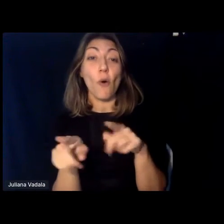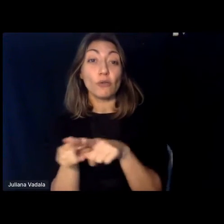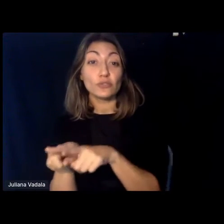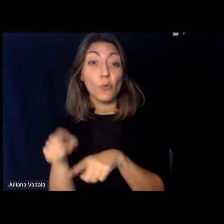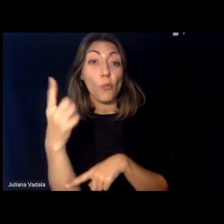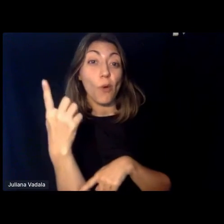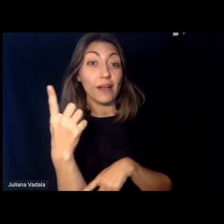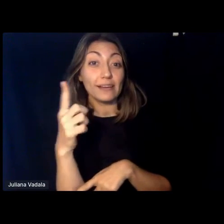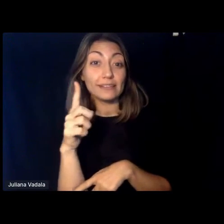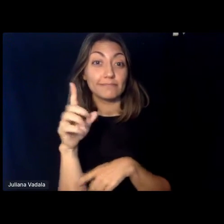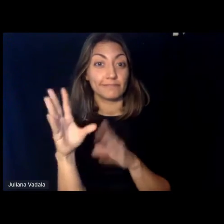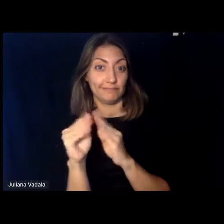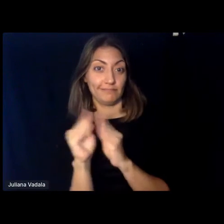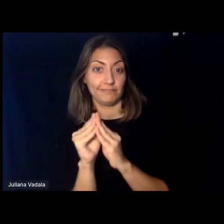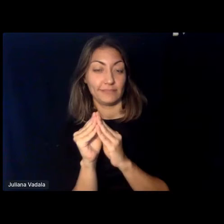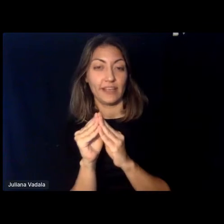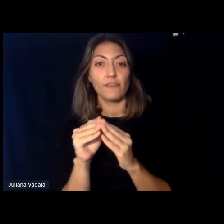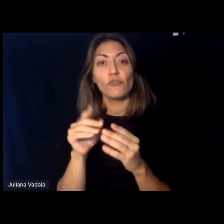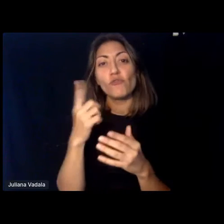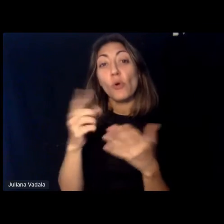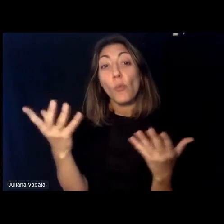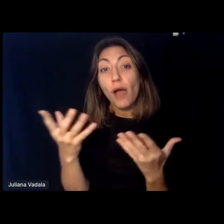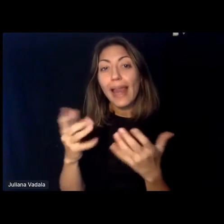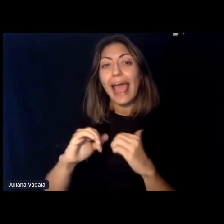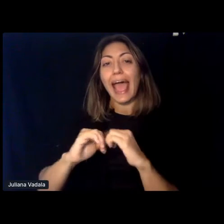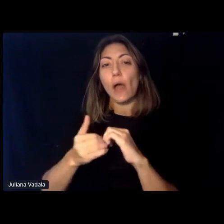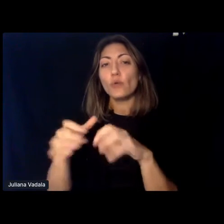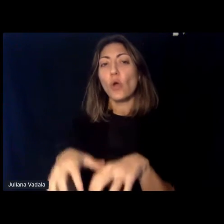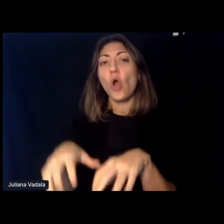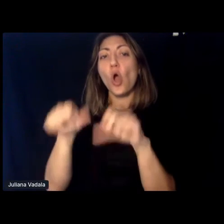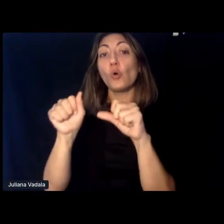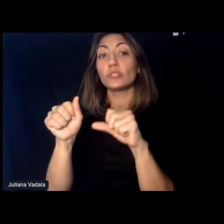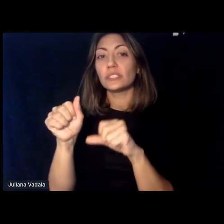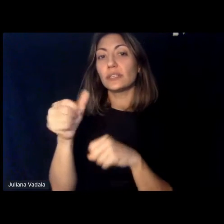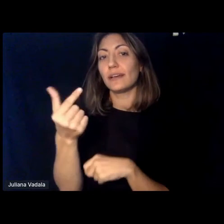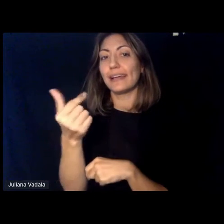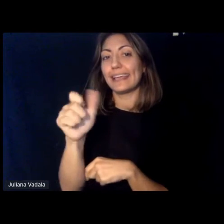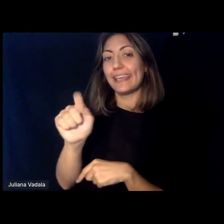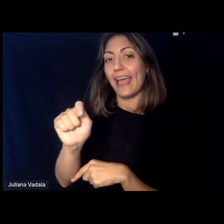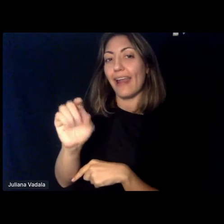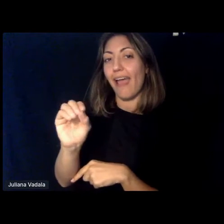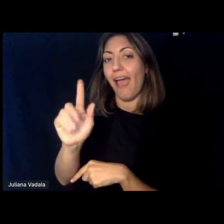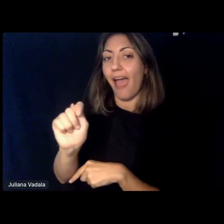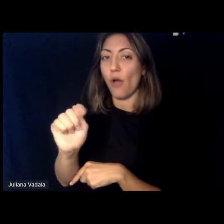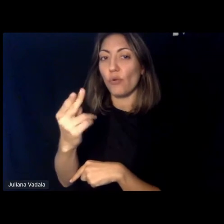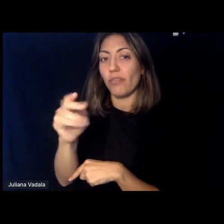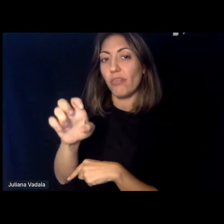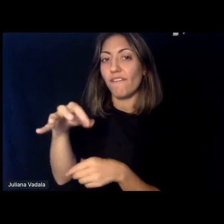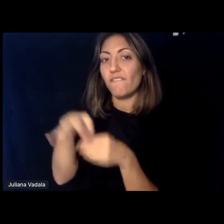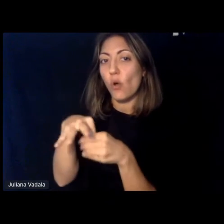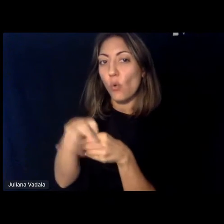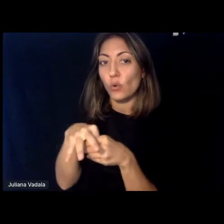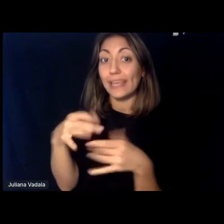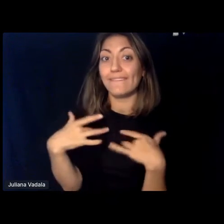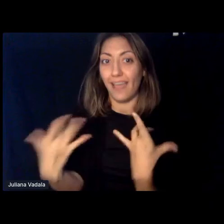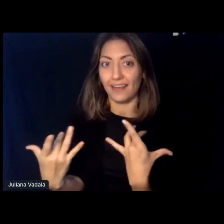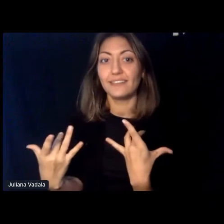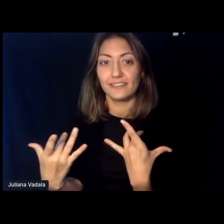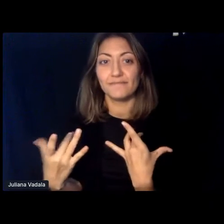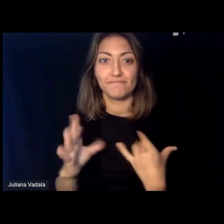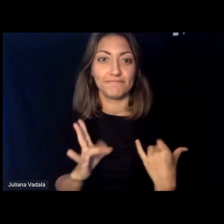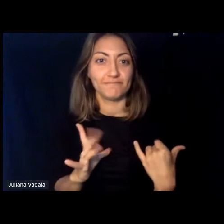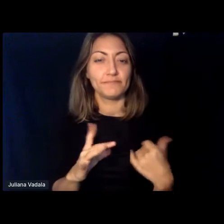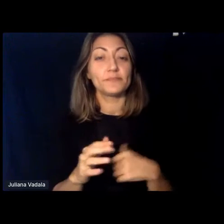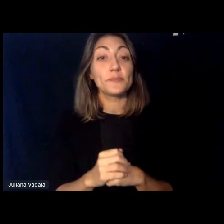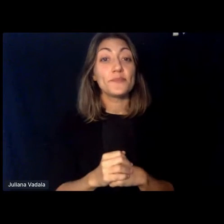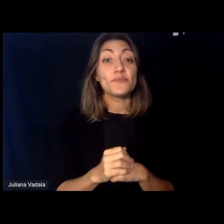Welcome everyone joining us on Facebook as well. If you want to join us here in Hopin for the sessions to